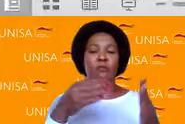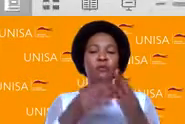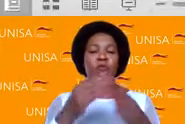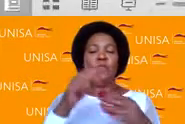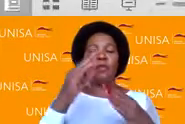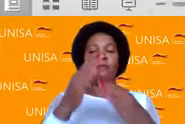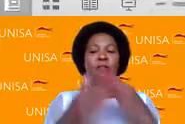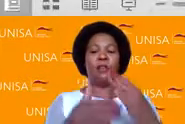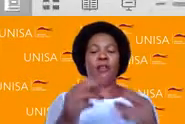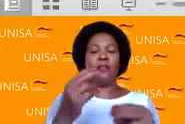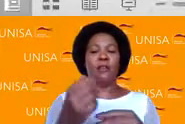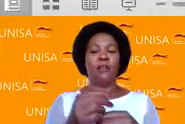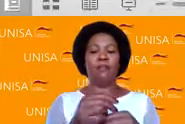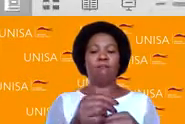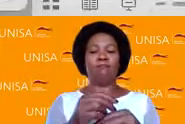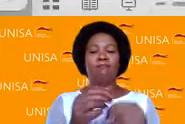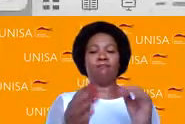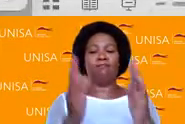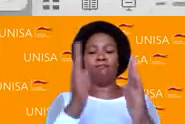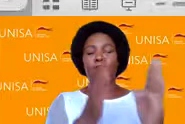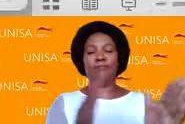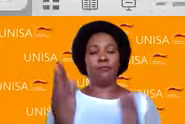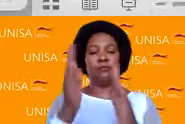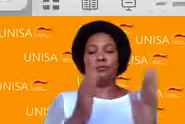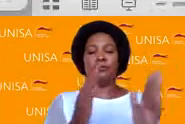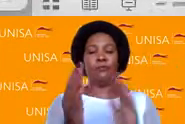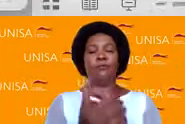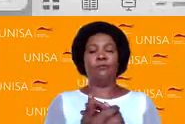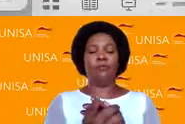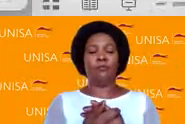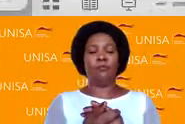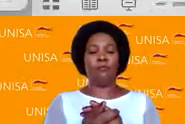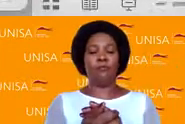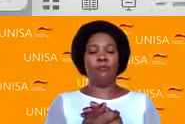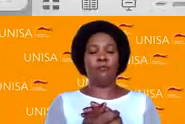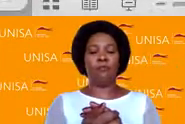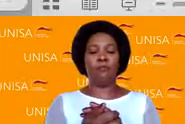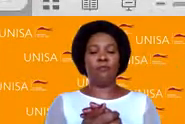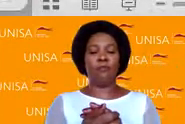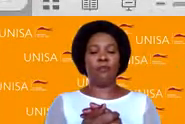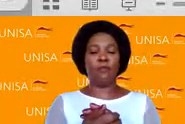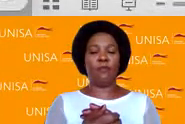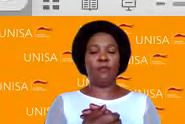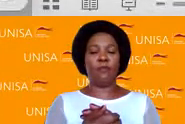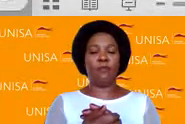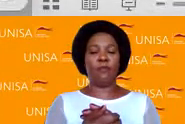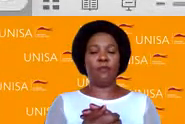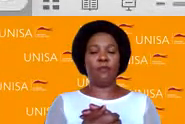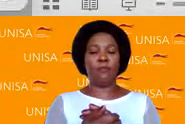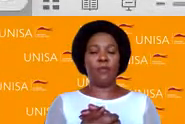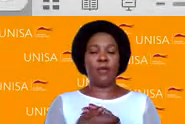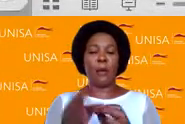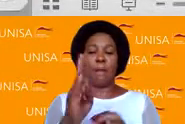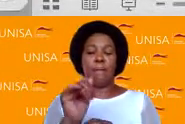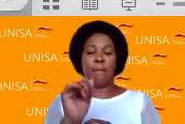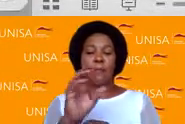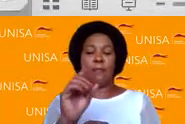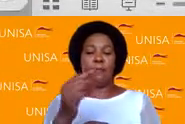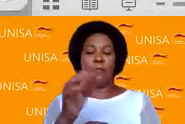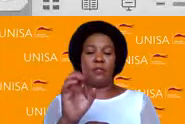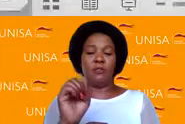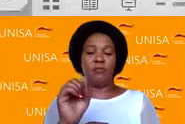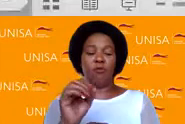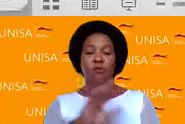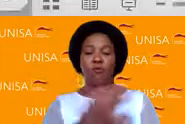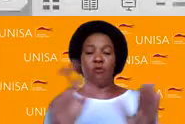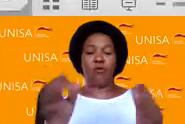Okay, so badges is a new concept. Badges is not part of necessarily your assessment. It's